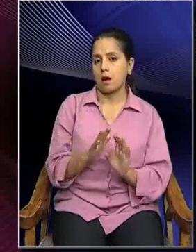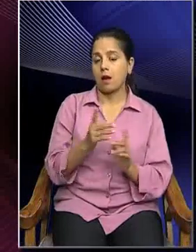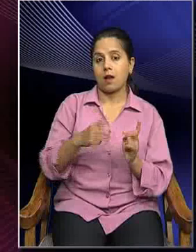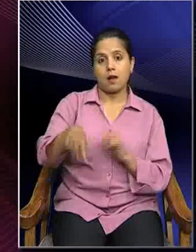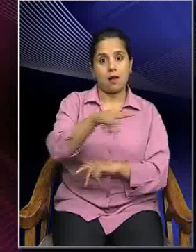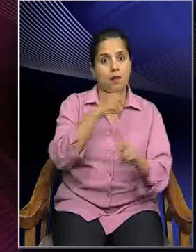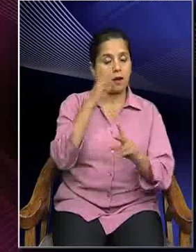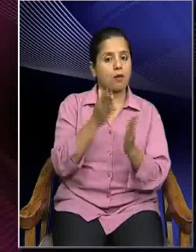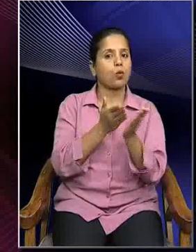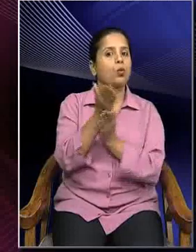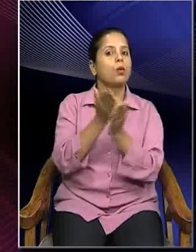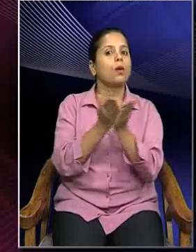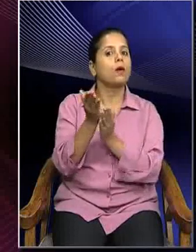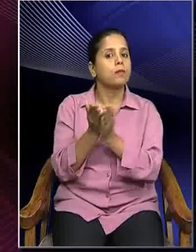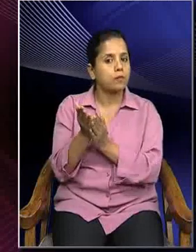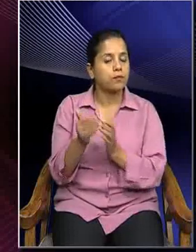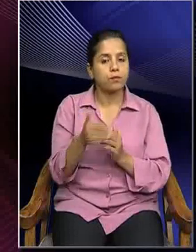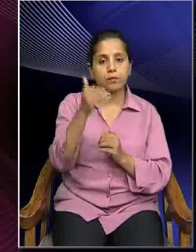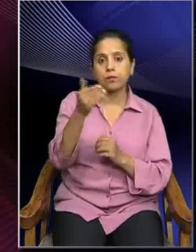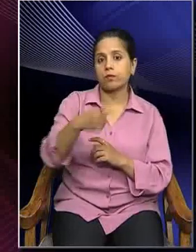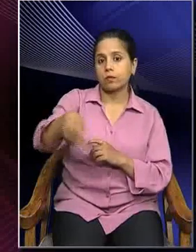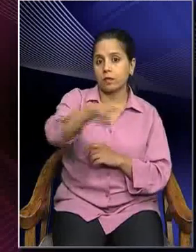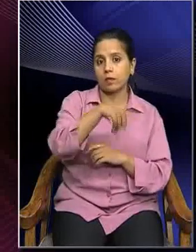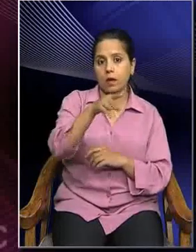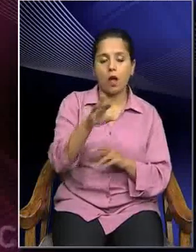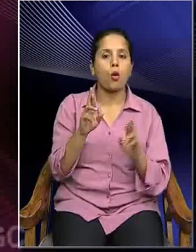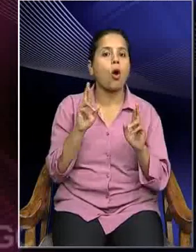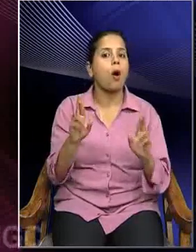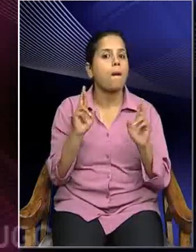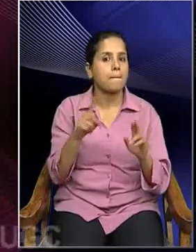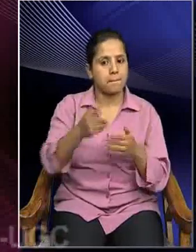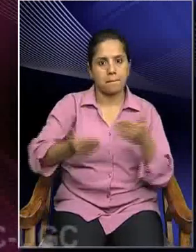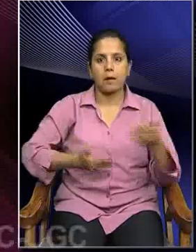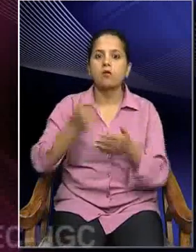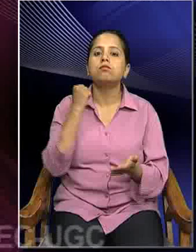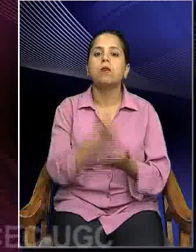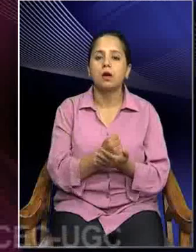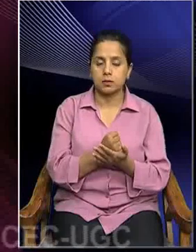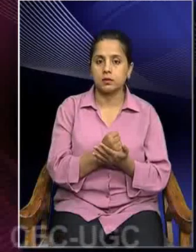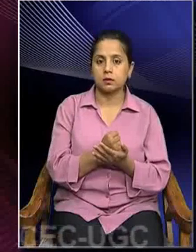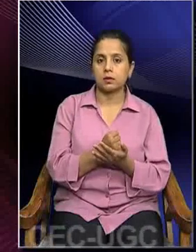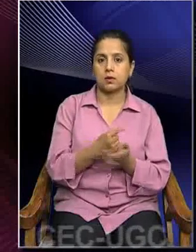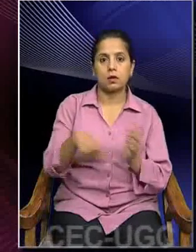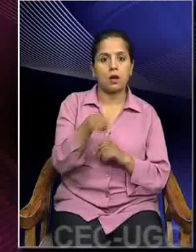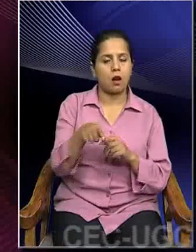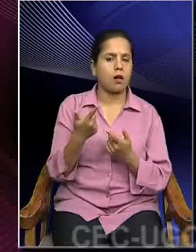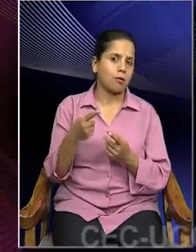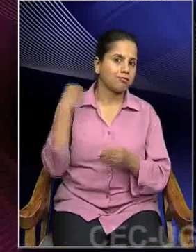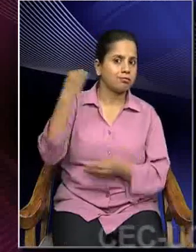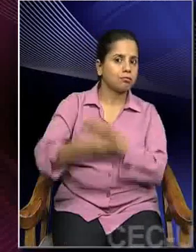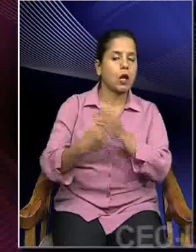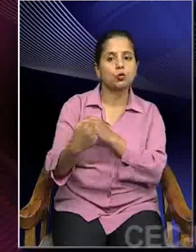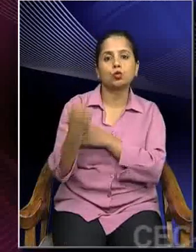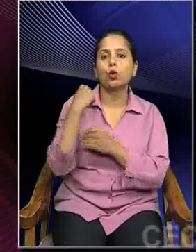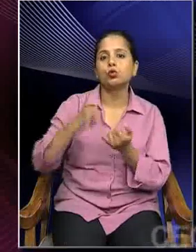are the way in which you are expected to behave. So in a patriarchal